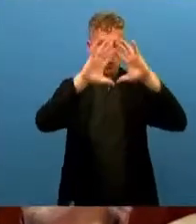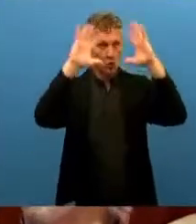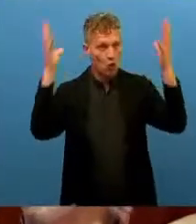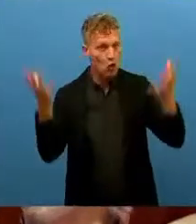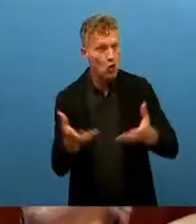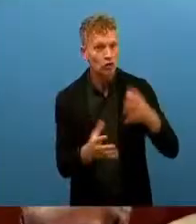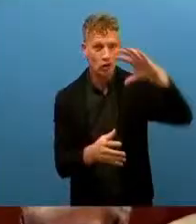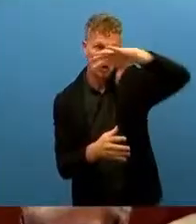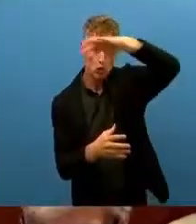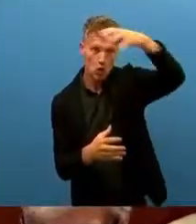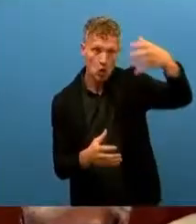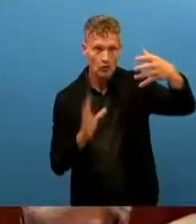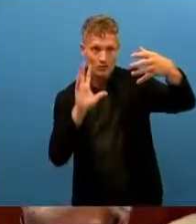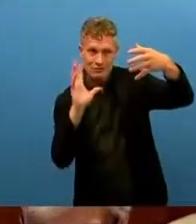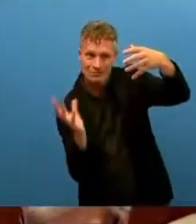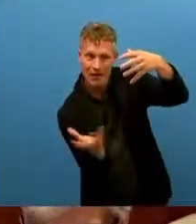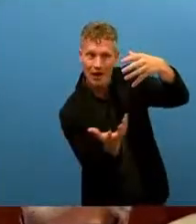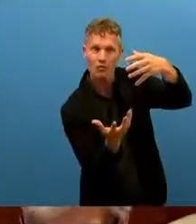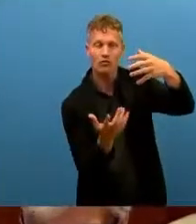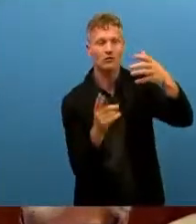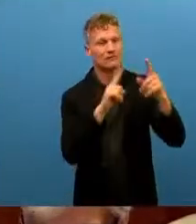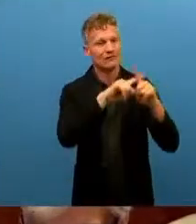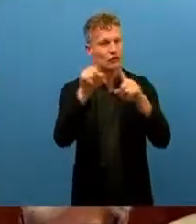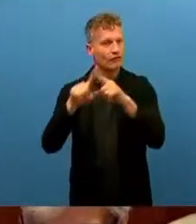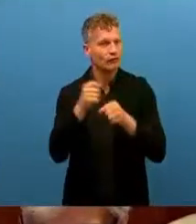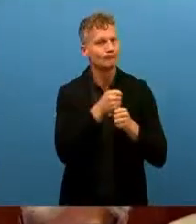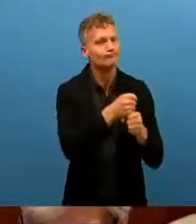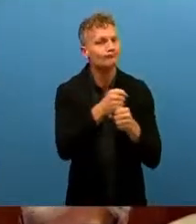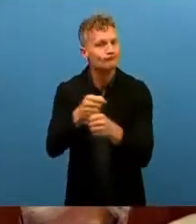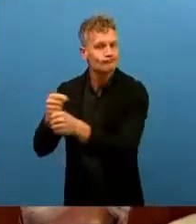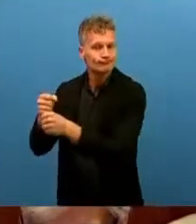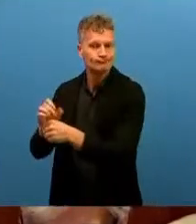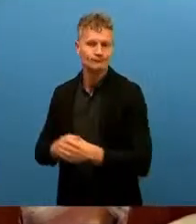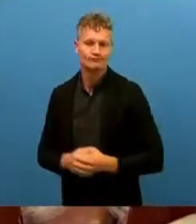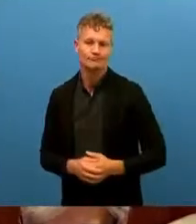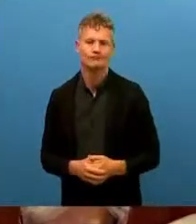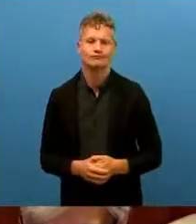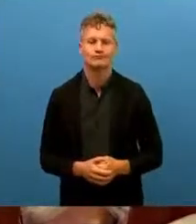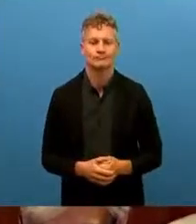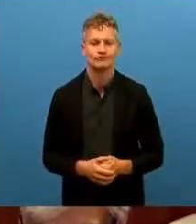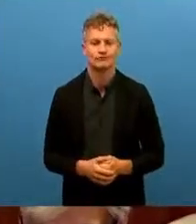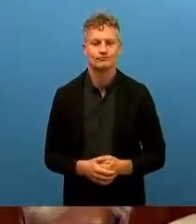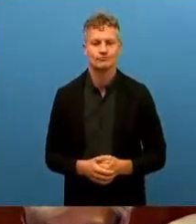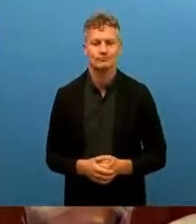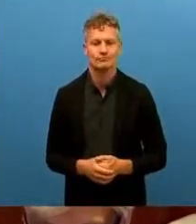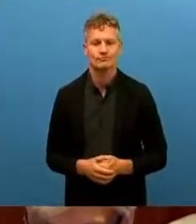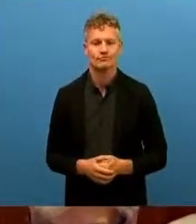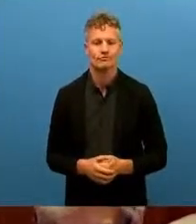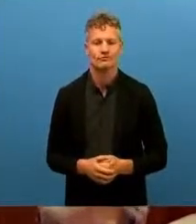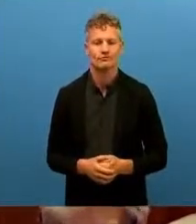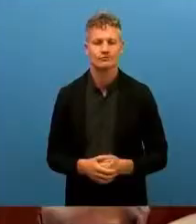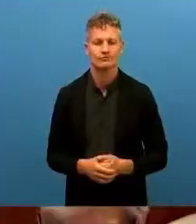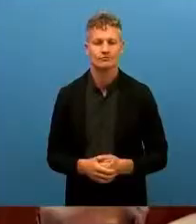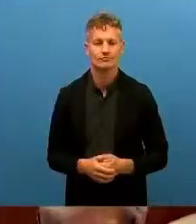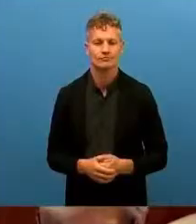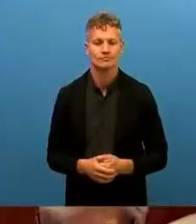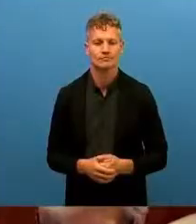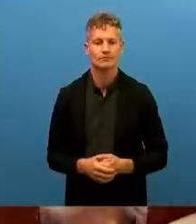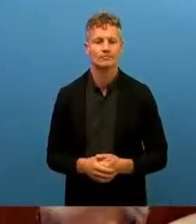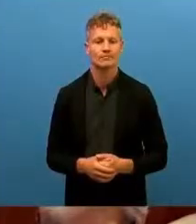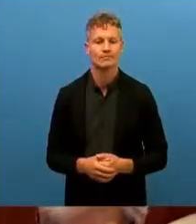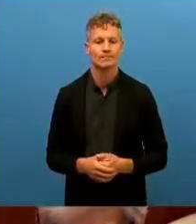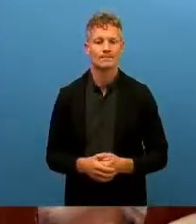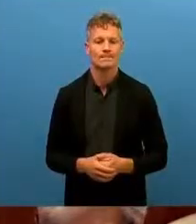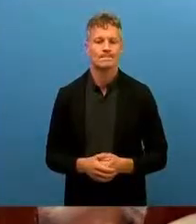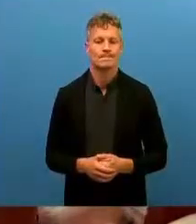indigenous people's experience and leadership. There are valuable precedents from the UN bodies that can guide our path.